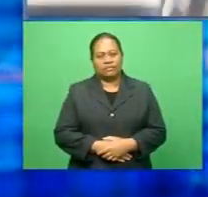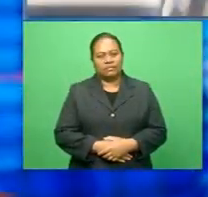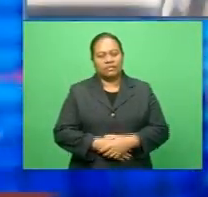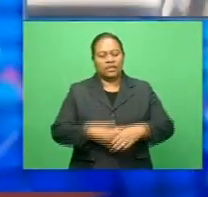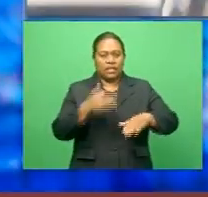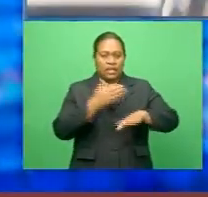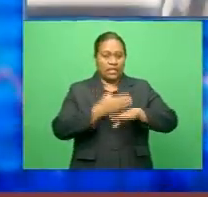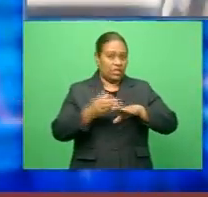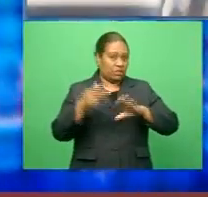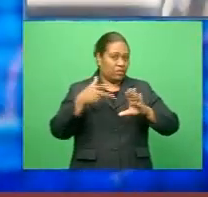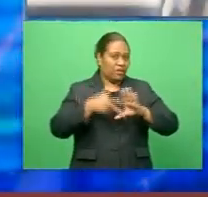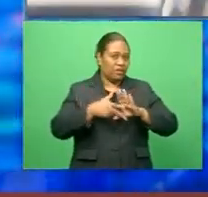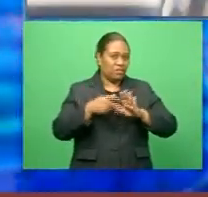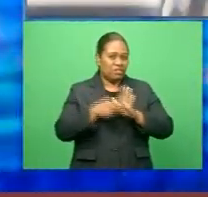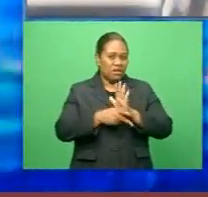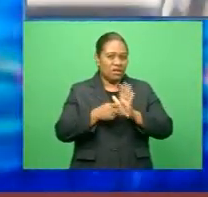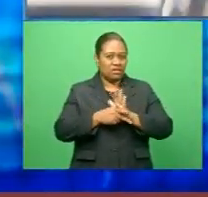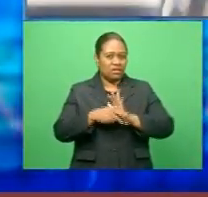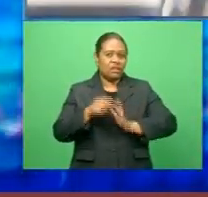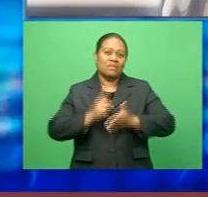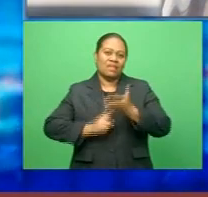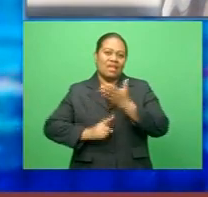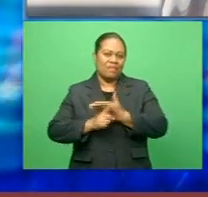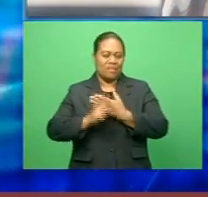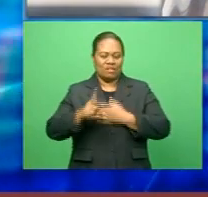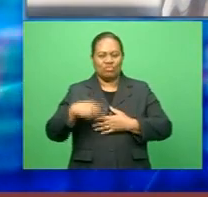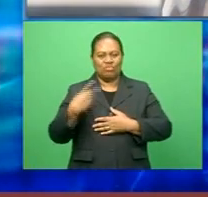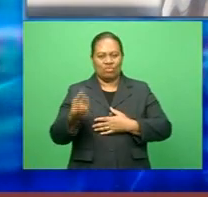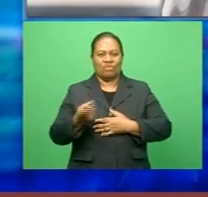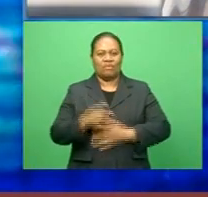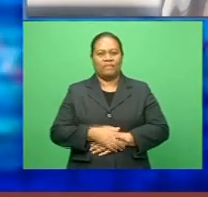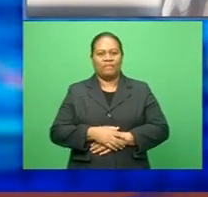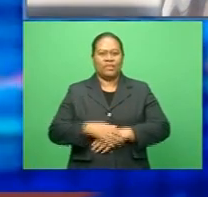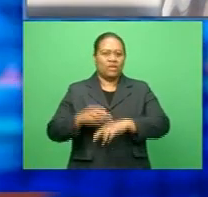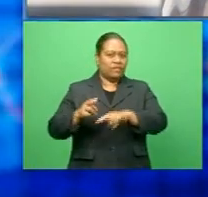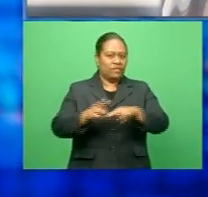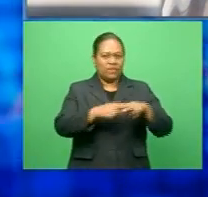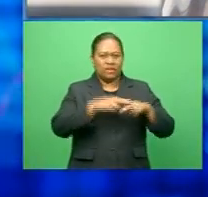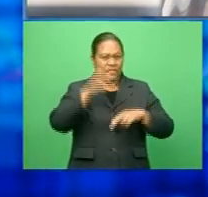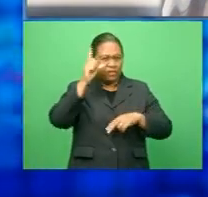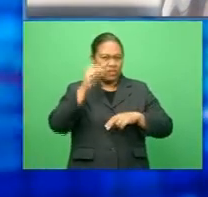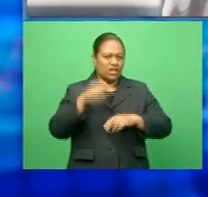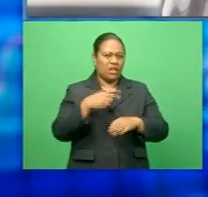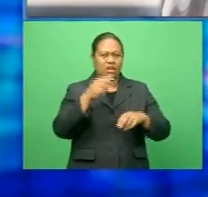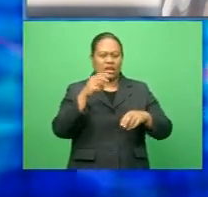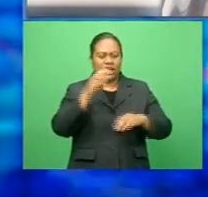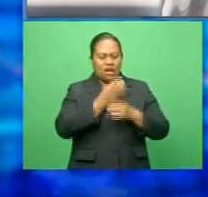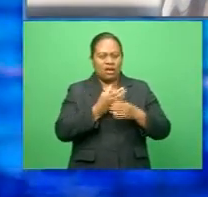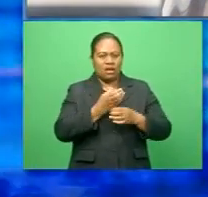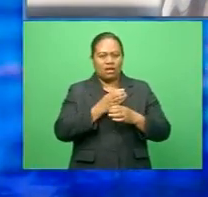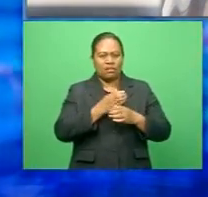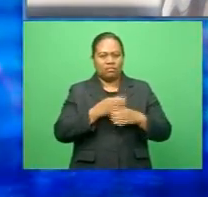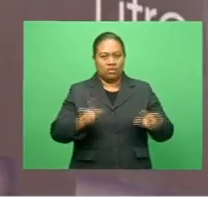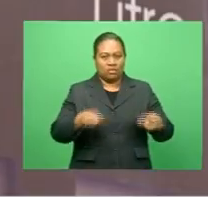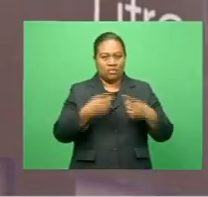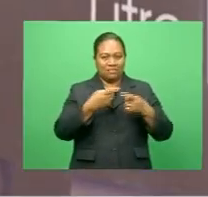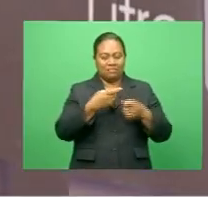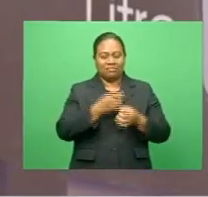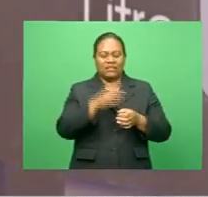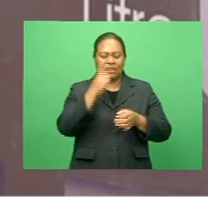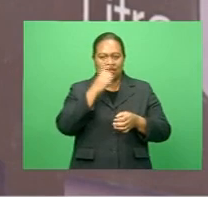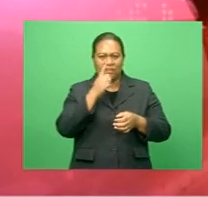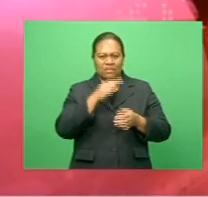New fuel prices come into effect from tomorrow. The Fijian Competition and Consumer Commission says the retail price